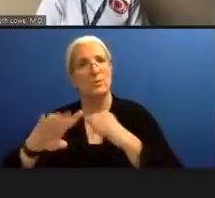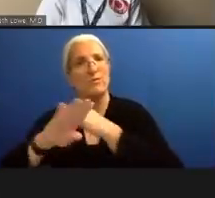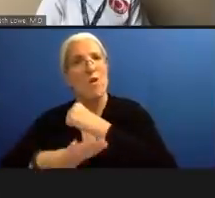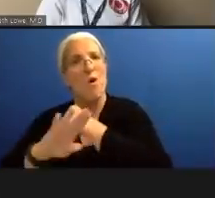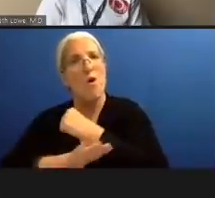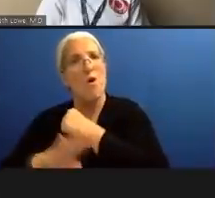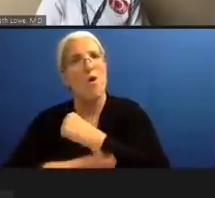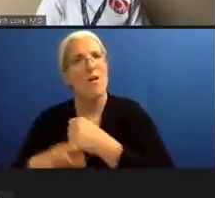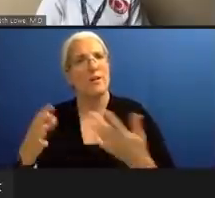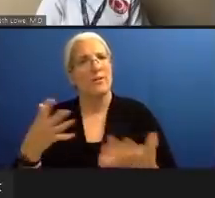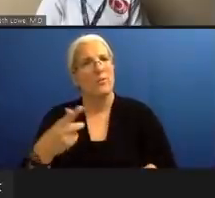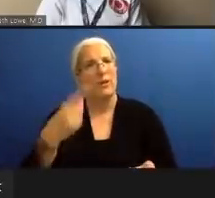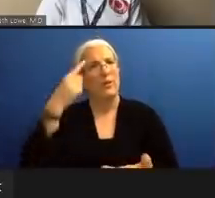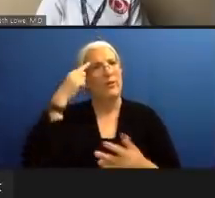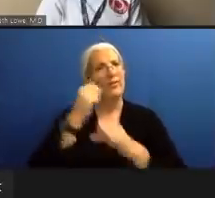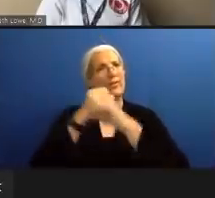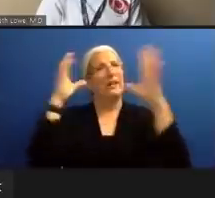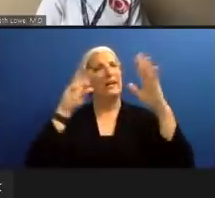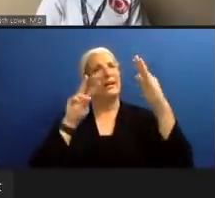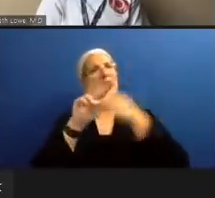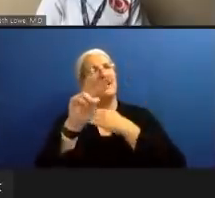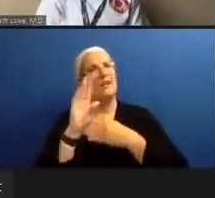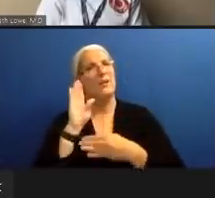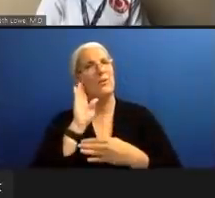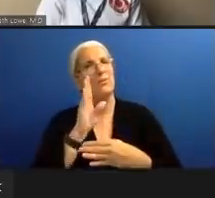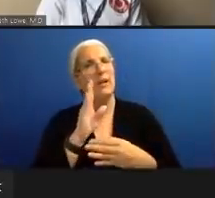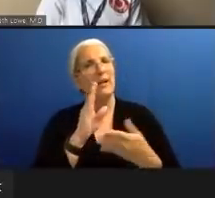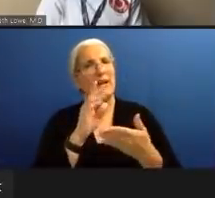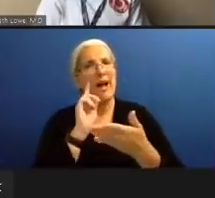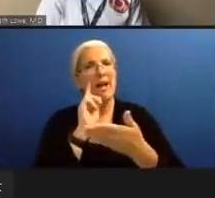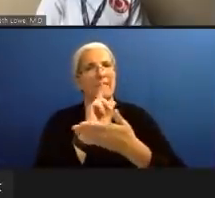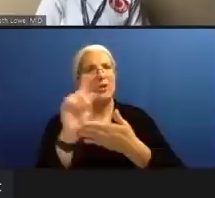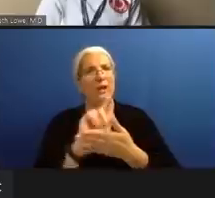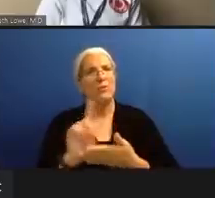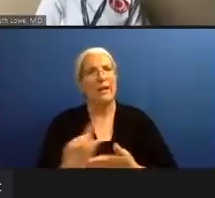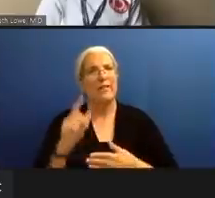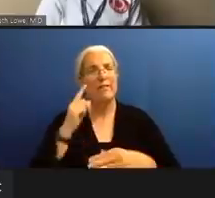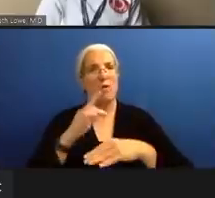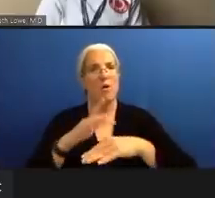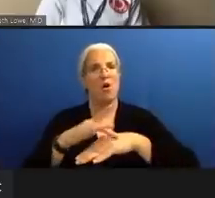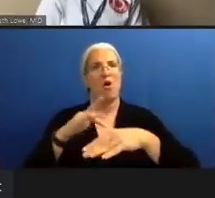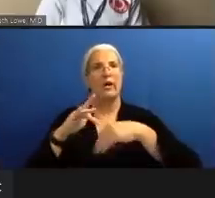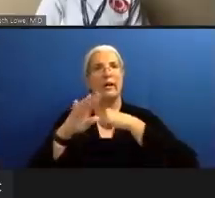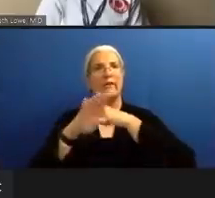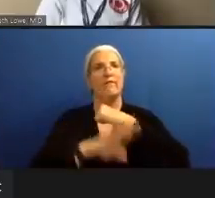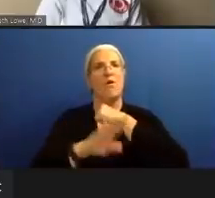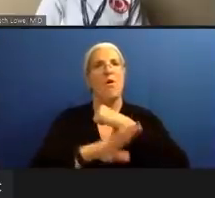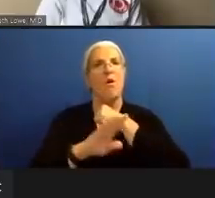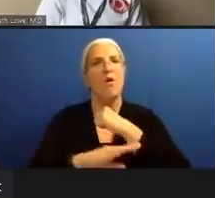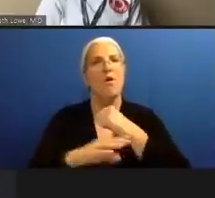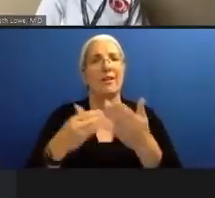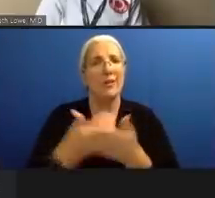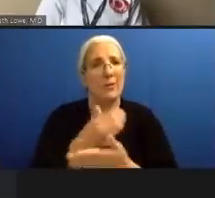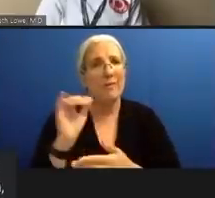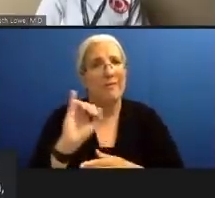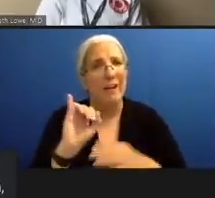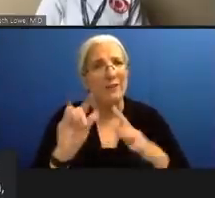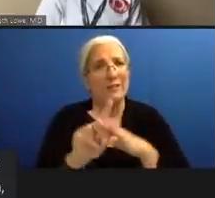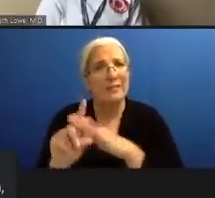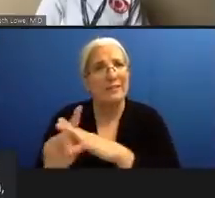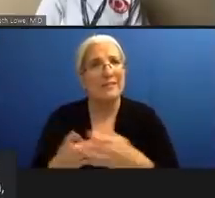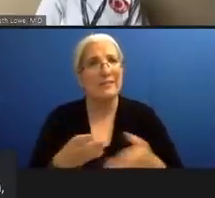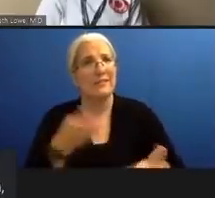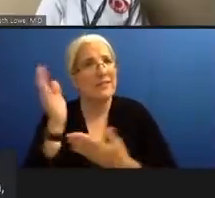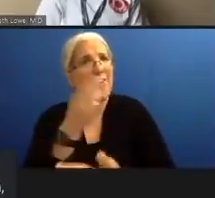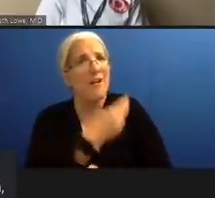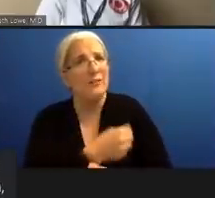and into the early fall for new infections, hospitalizations, ICU ventilator beds,